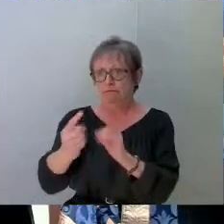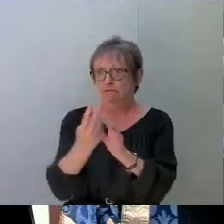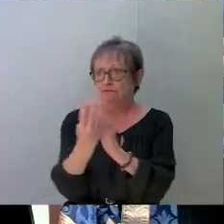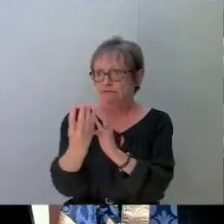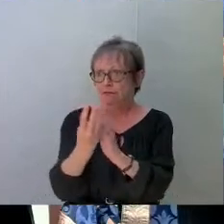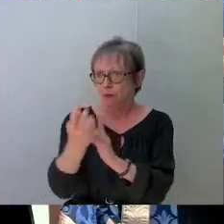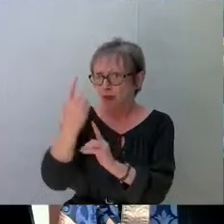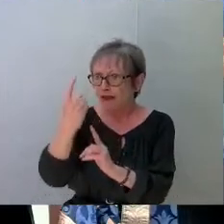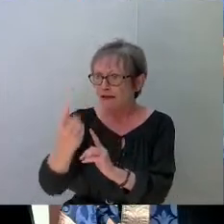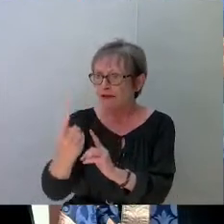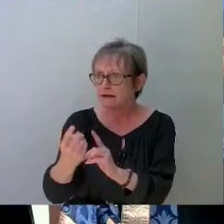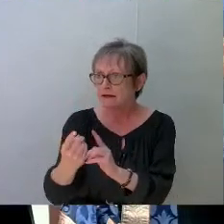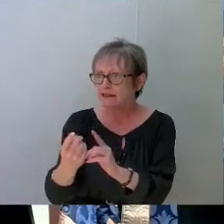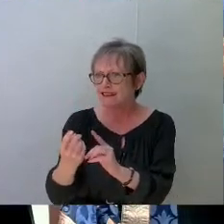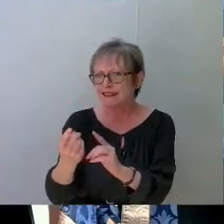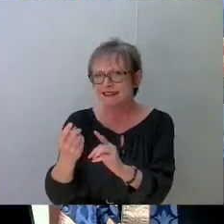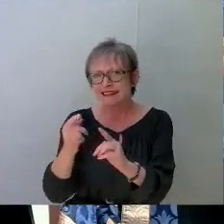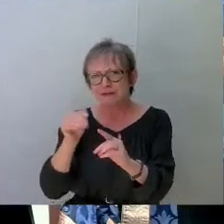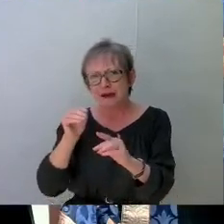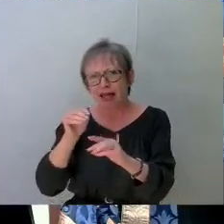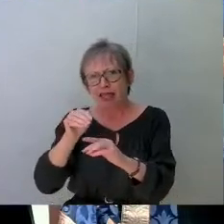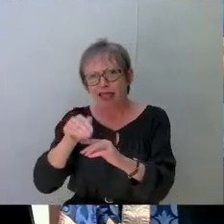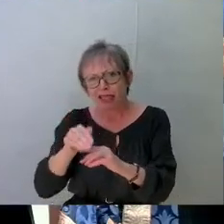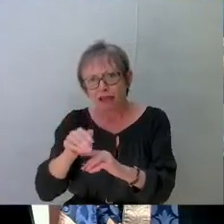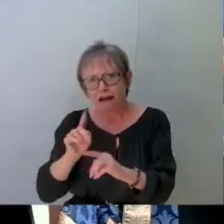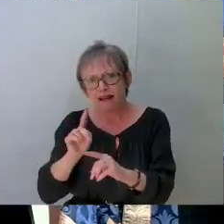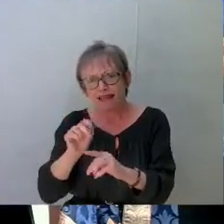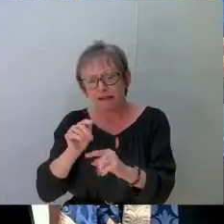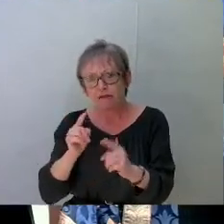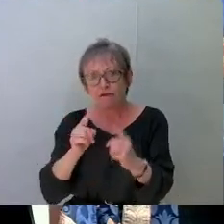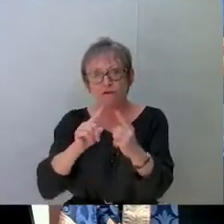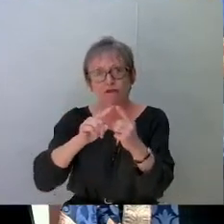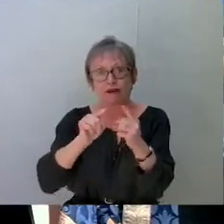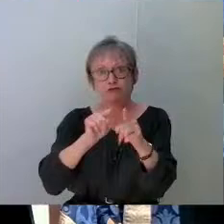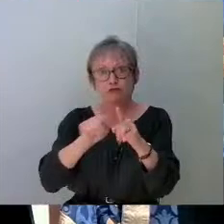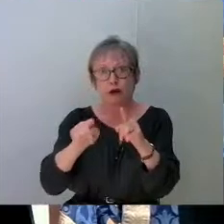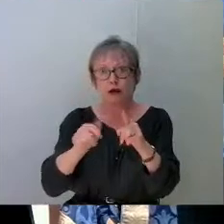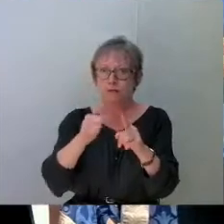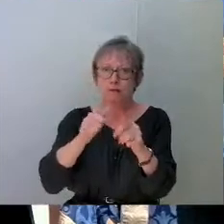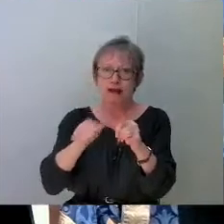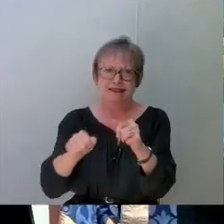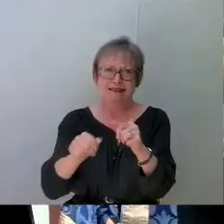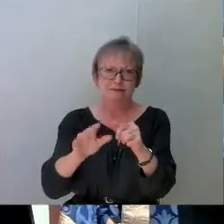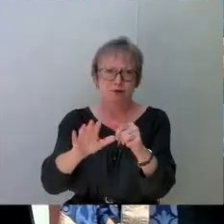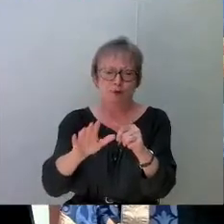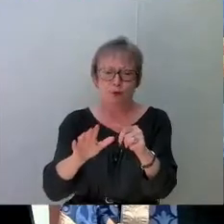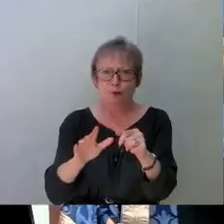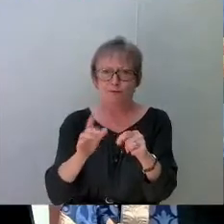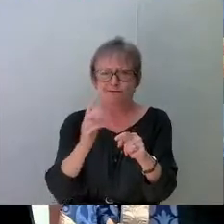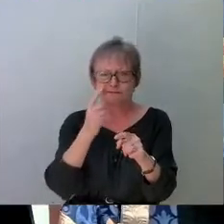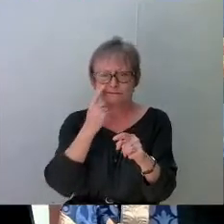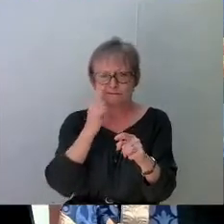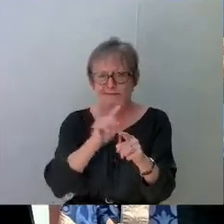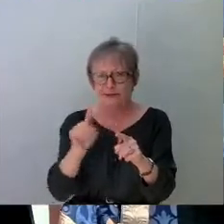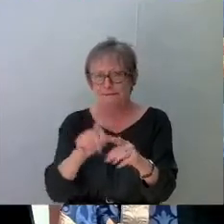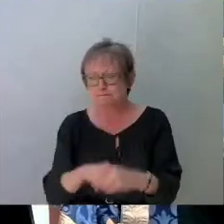think, guys? I mean, I think it's kind of taken a bit of a dip there, don't you? And the first attempt was a bit better, so we've got to see that lift